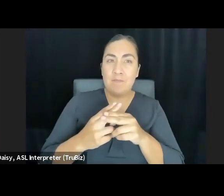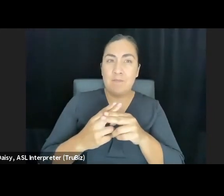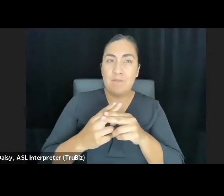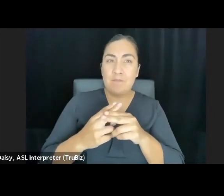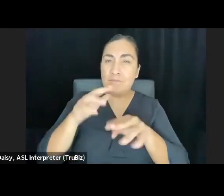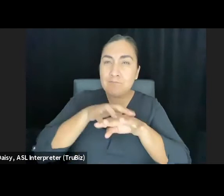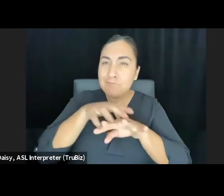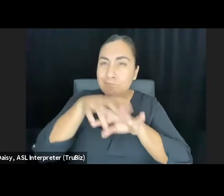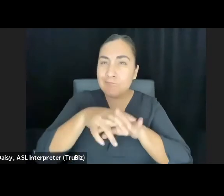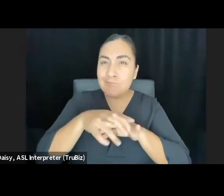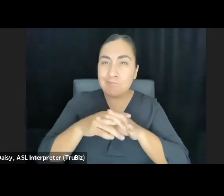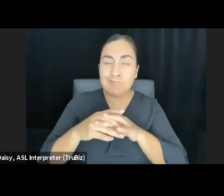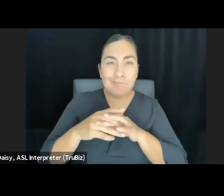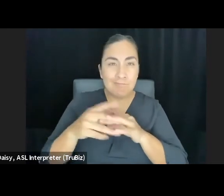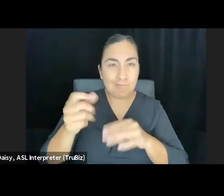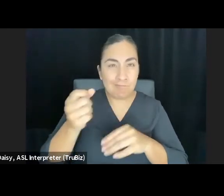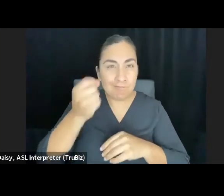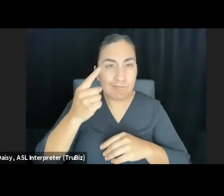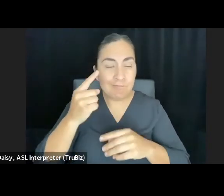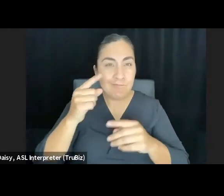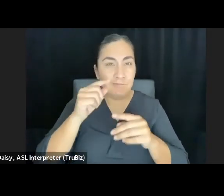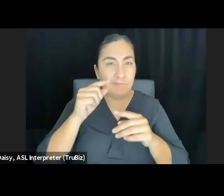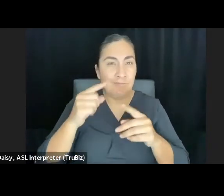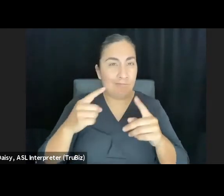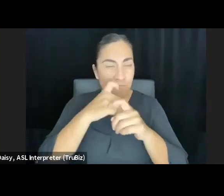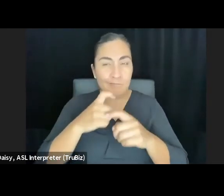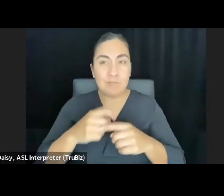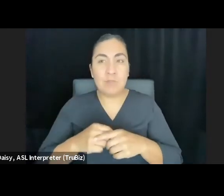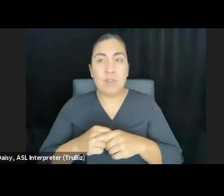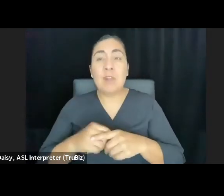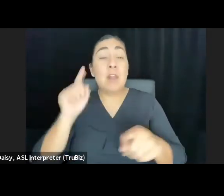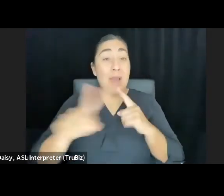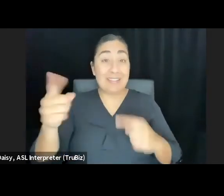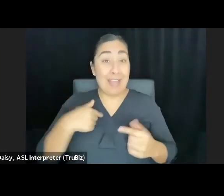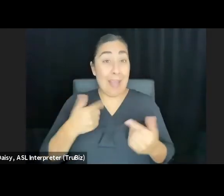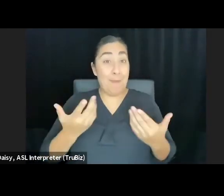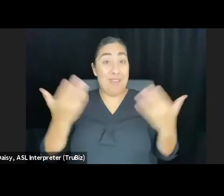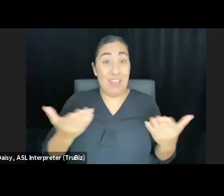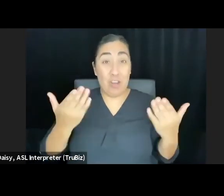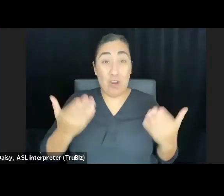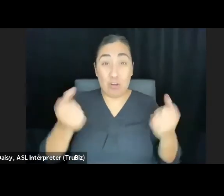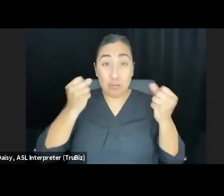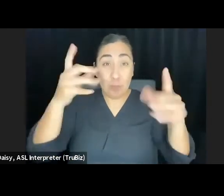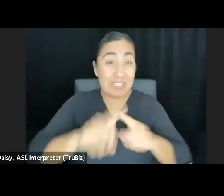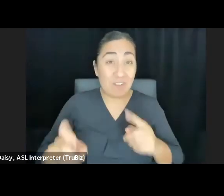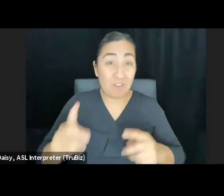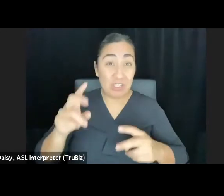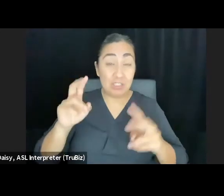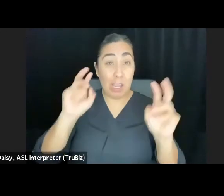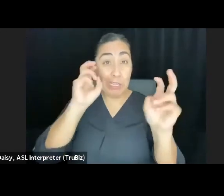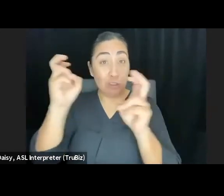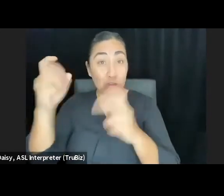family talk about just all the different issues that we face still today. There's just so,